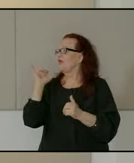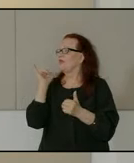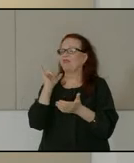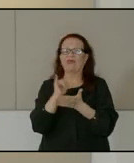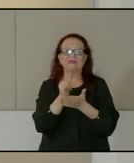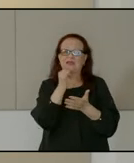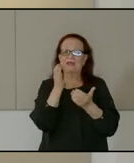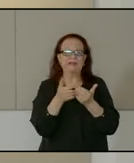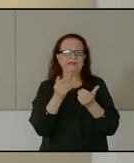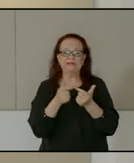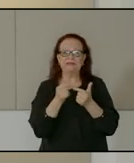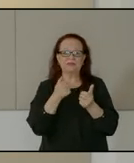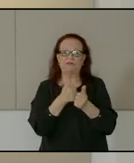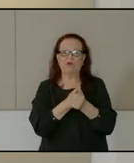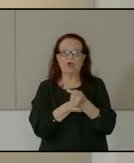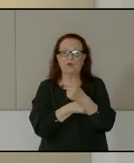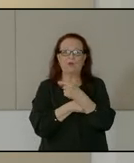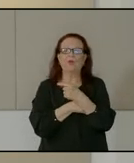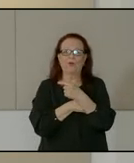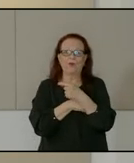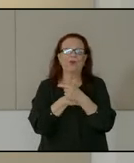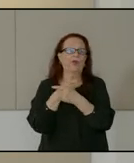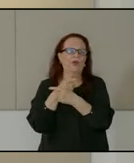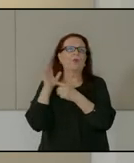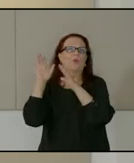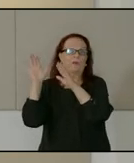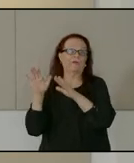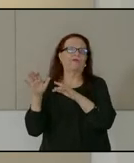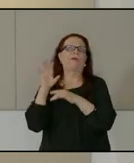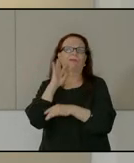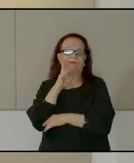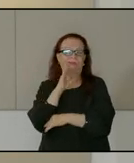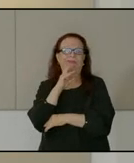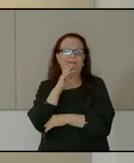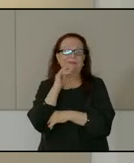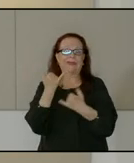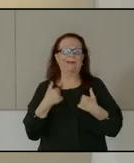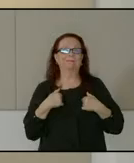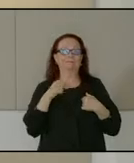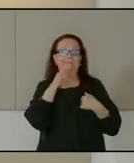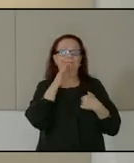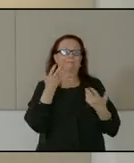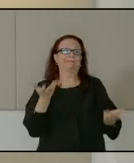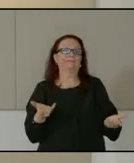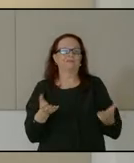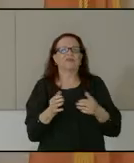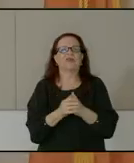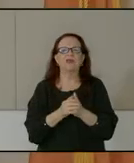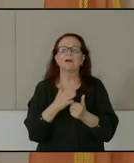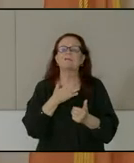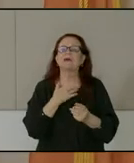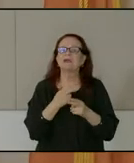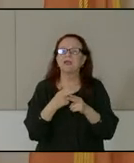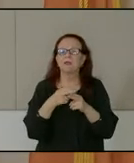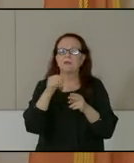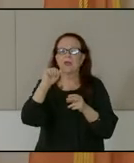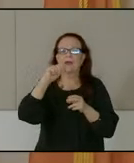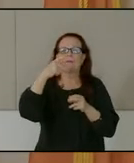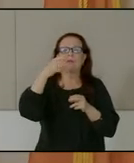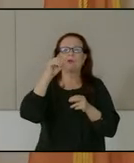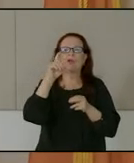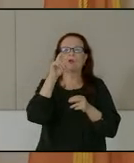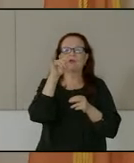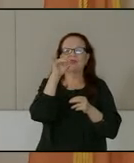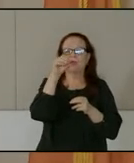Masih because he says everything that needs to be said. So thank you for that. My name is Apolonio or Polo Morales. I'm the Director of External Affairs